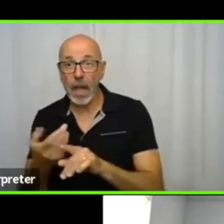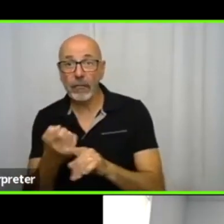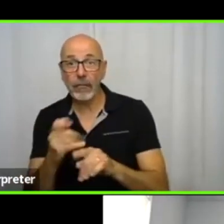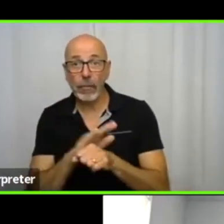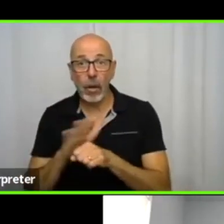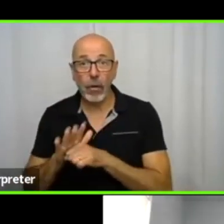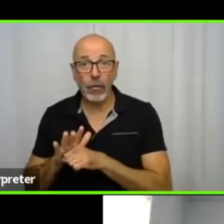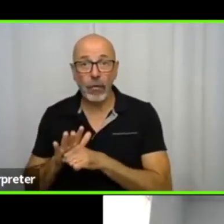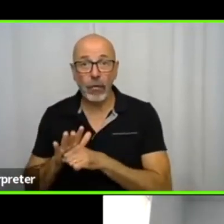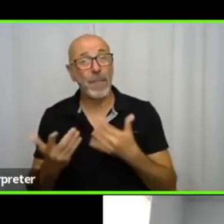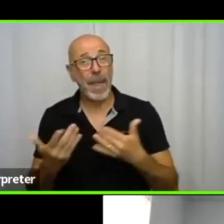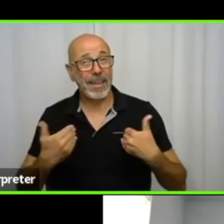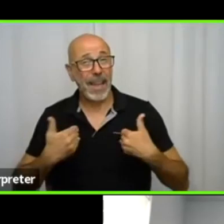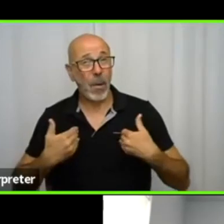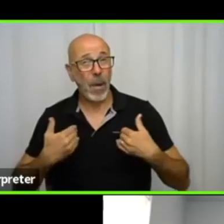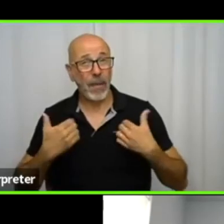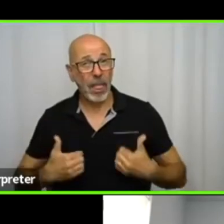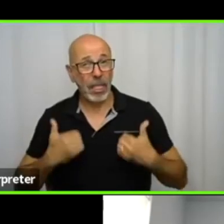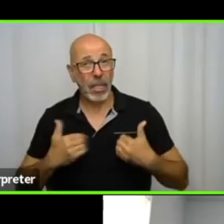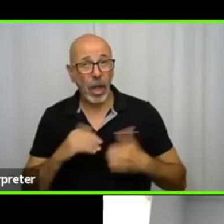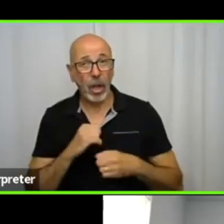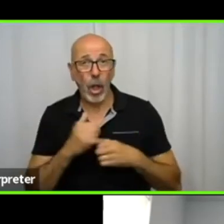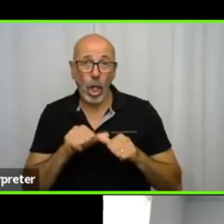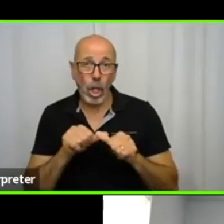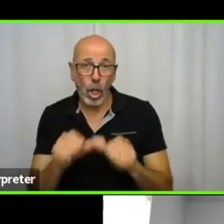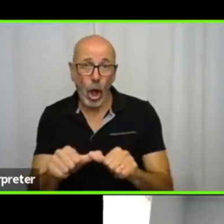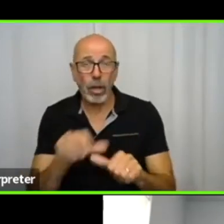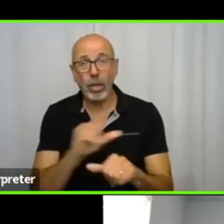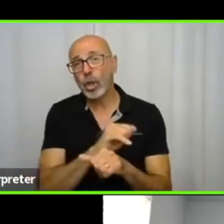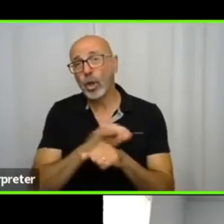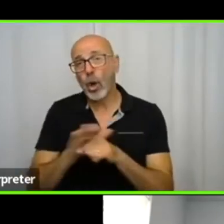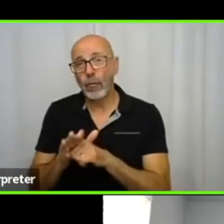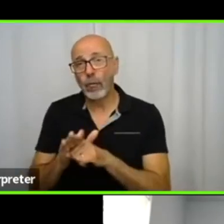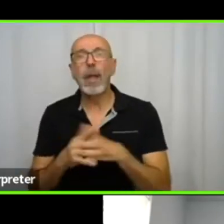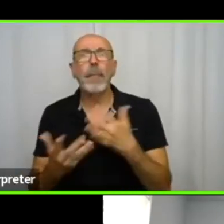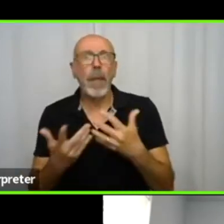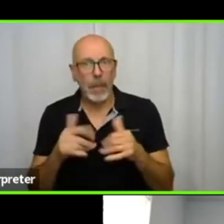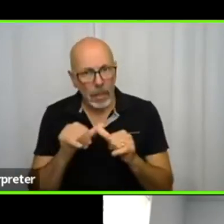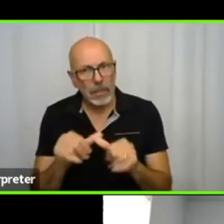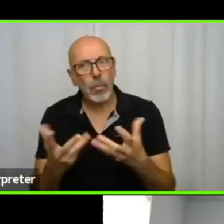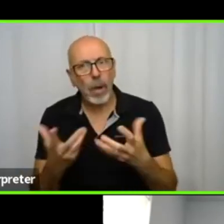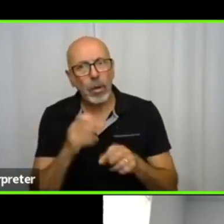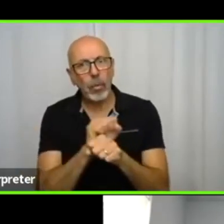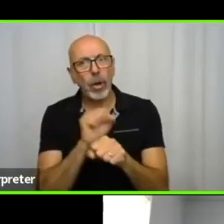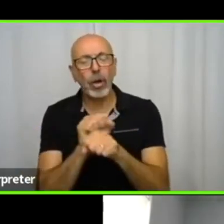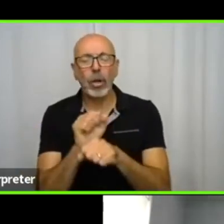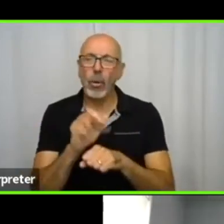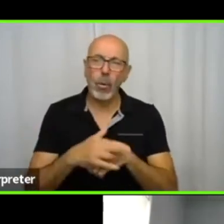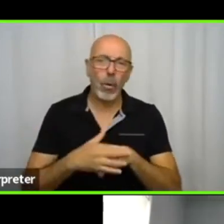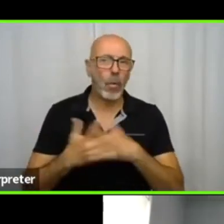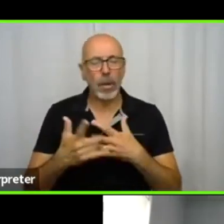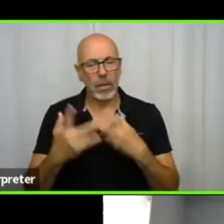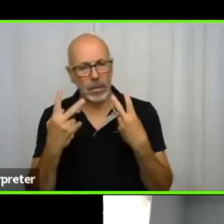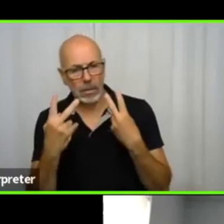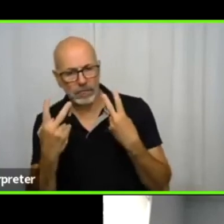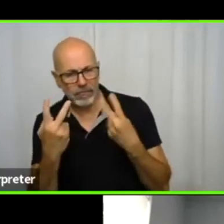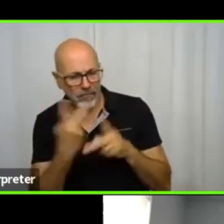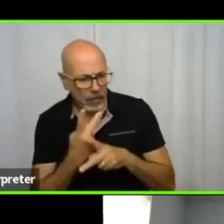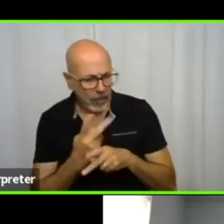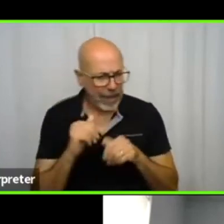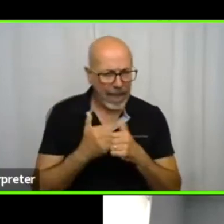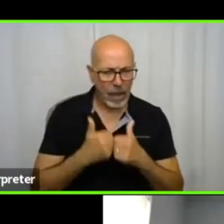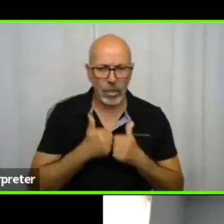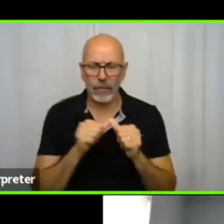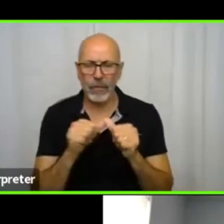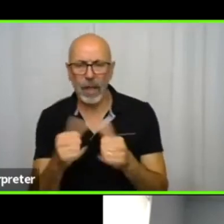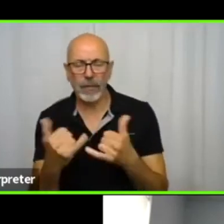and may have lost their jobs, or may now need to depend on Medicaid, but might still want to work, or might be able to might need to figure out how to survive